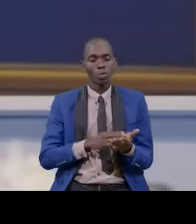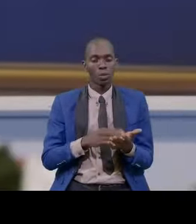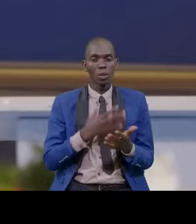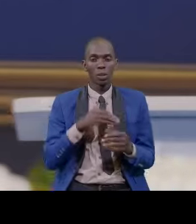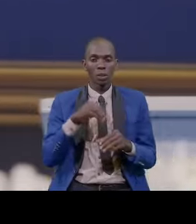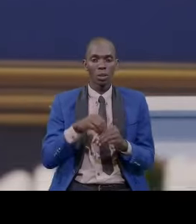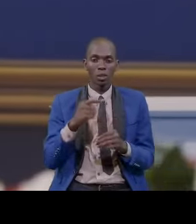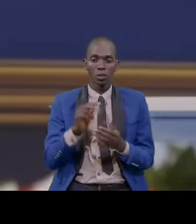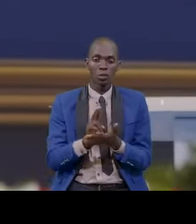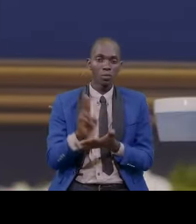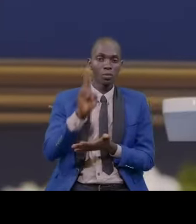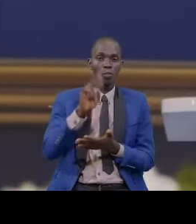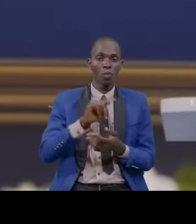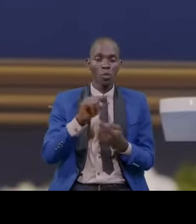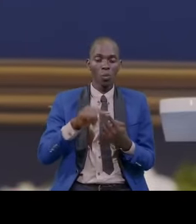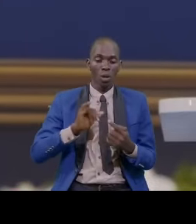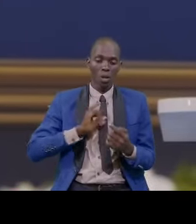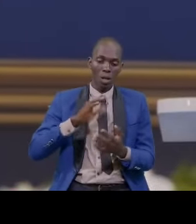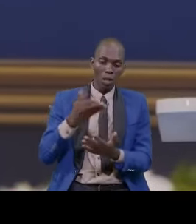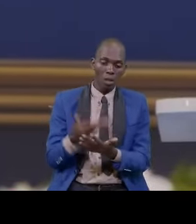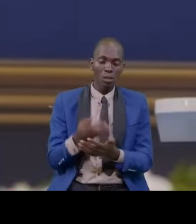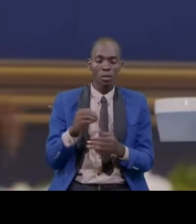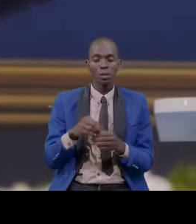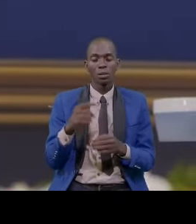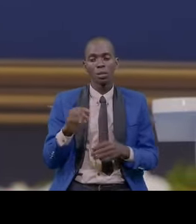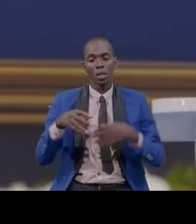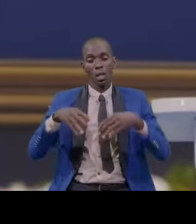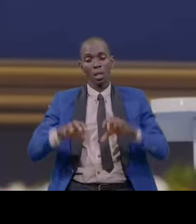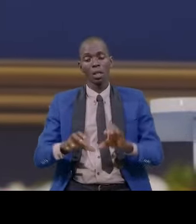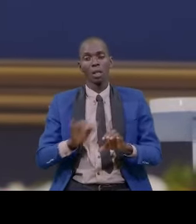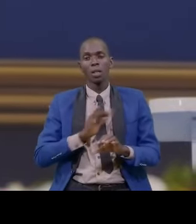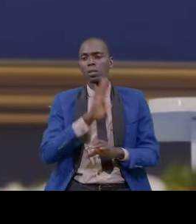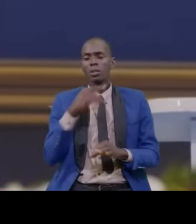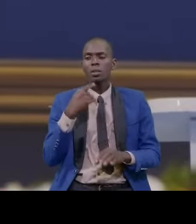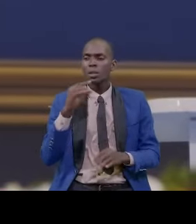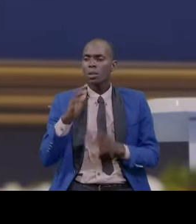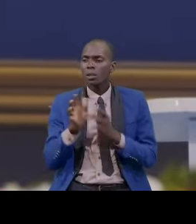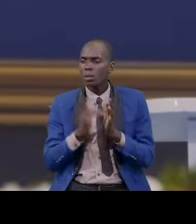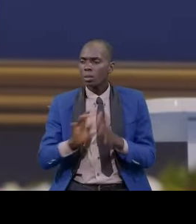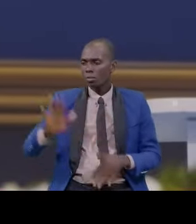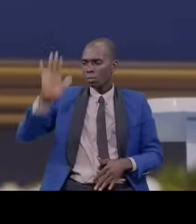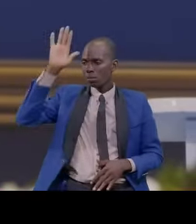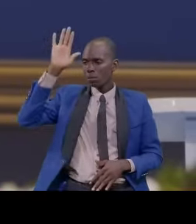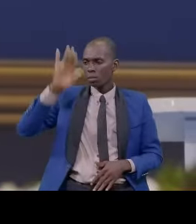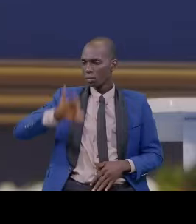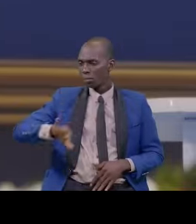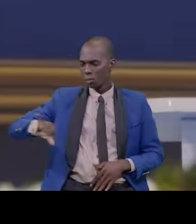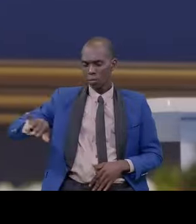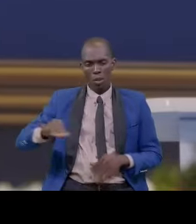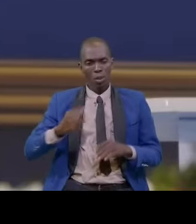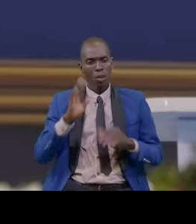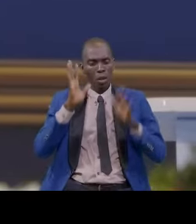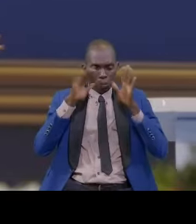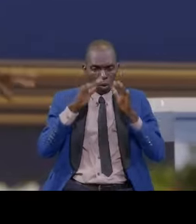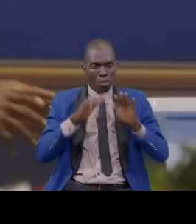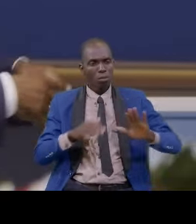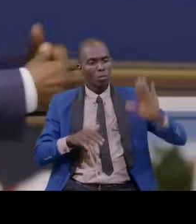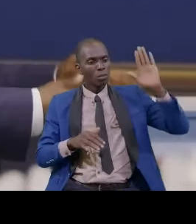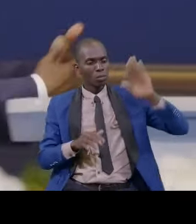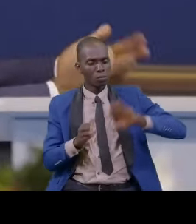got to the class, I didn't say, Christians, raise up your hand, Muslims, raise up your hand. I taught everyone. And